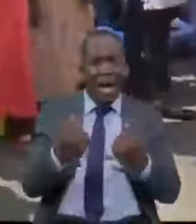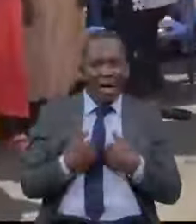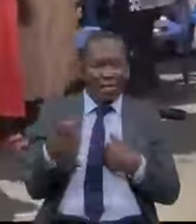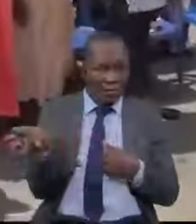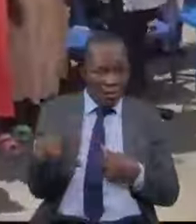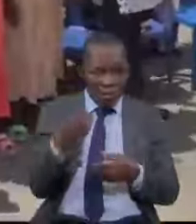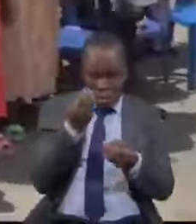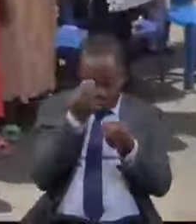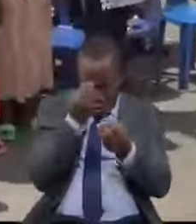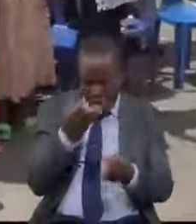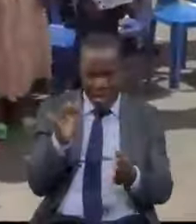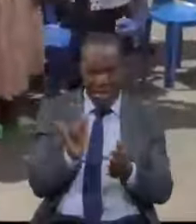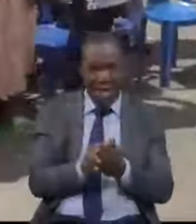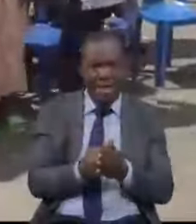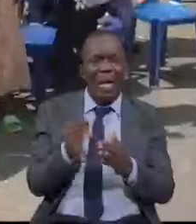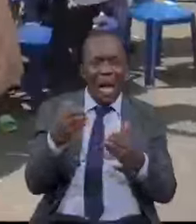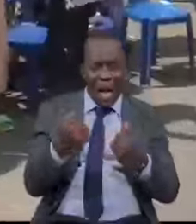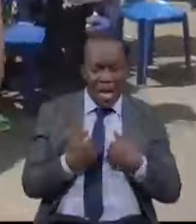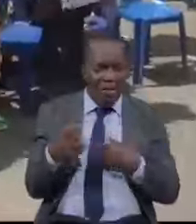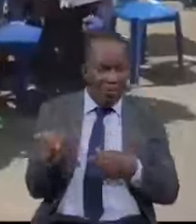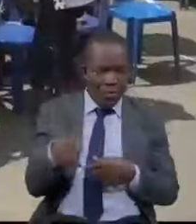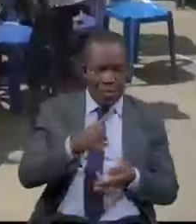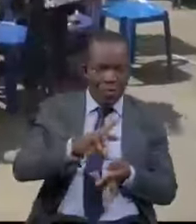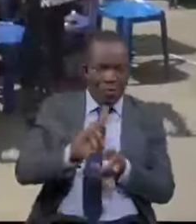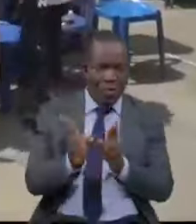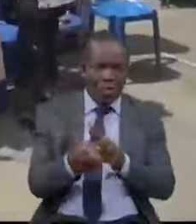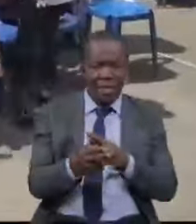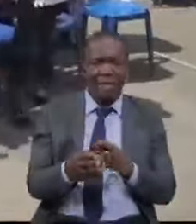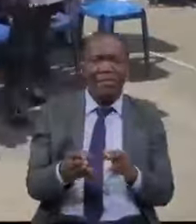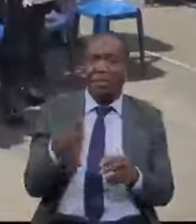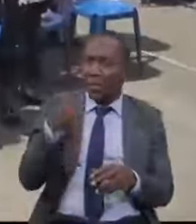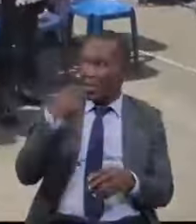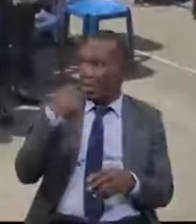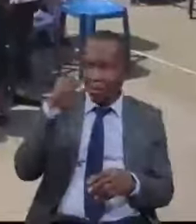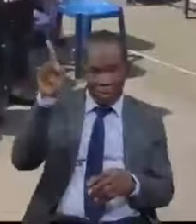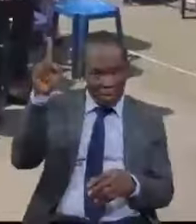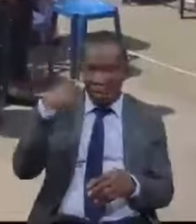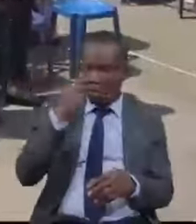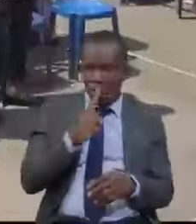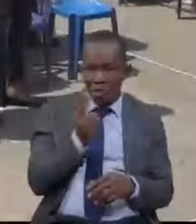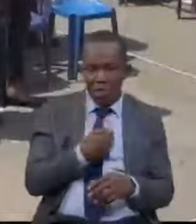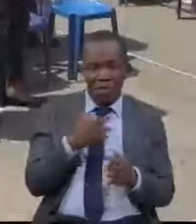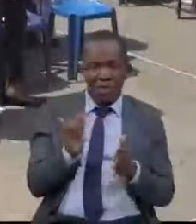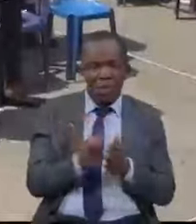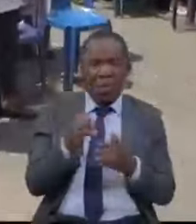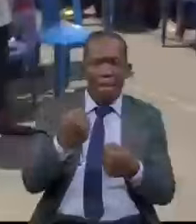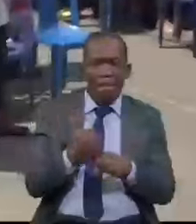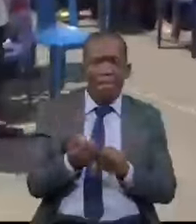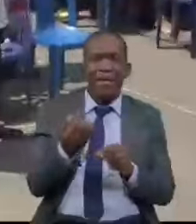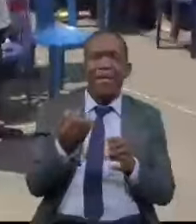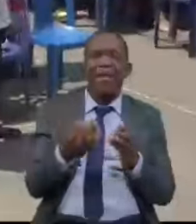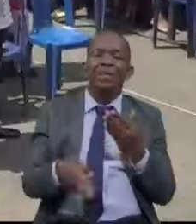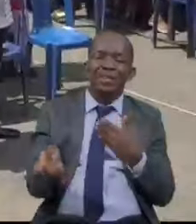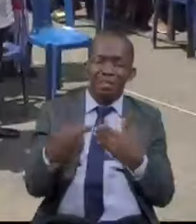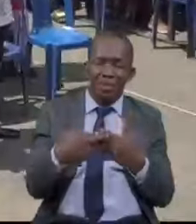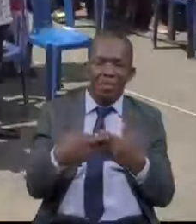make restitution. Have you observed that? Are you just piling up guilt and